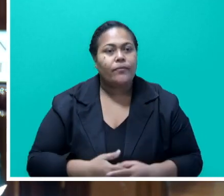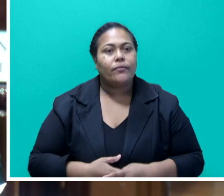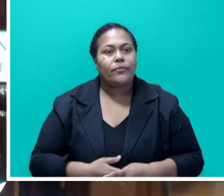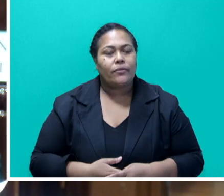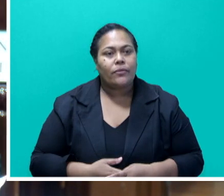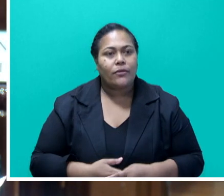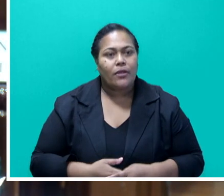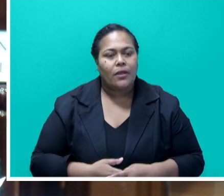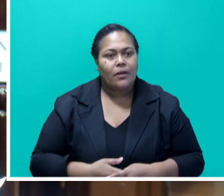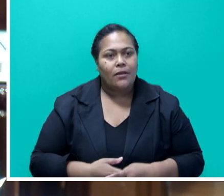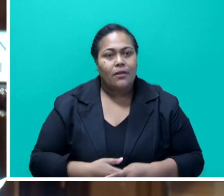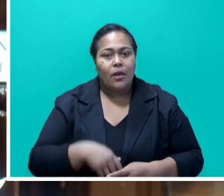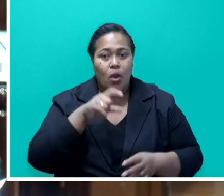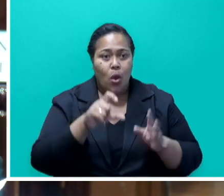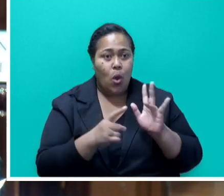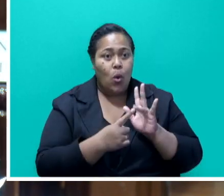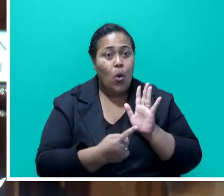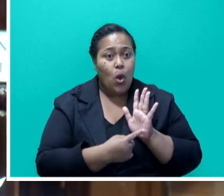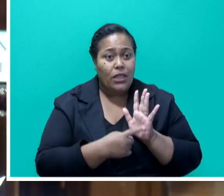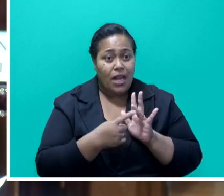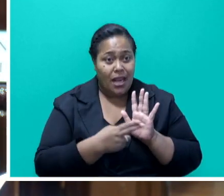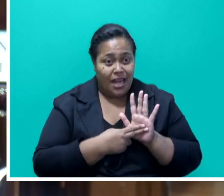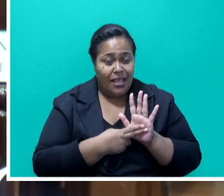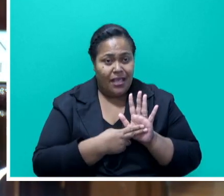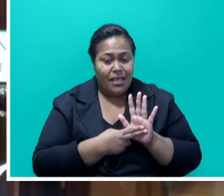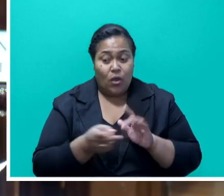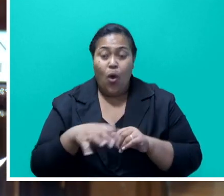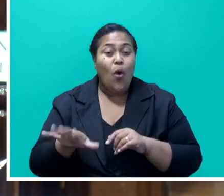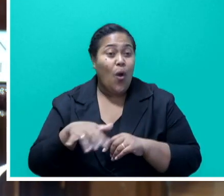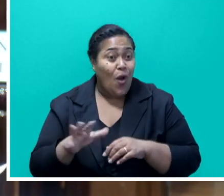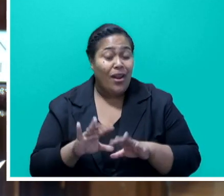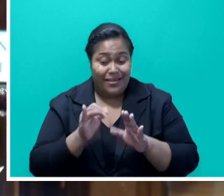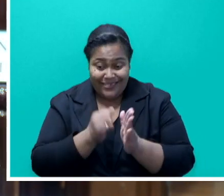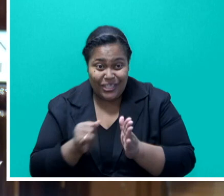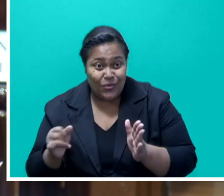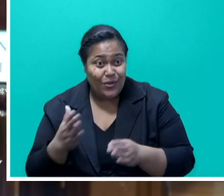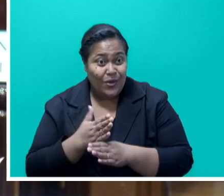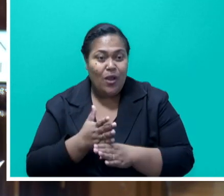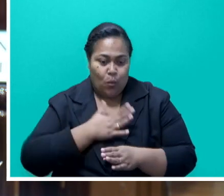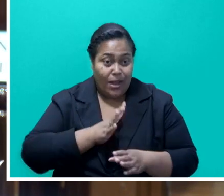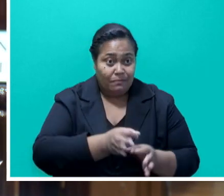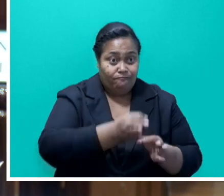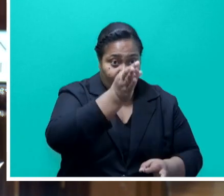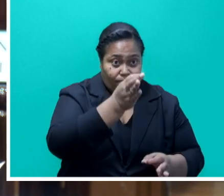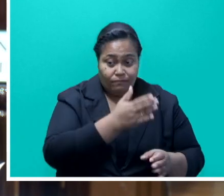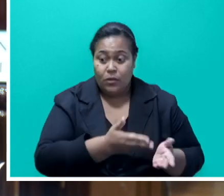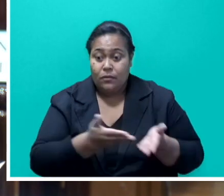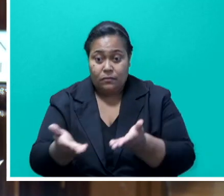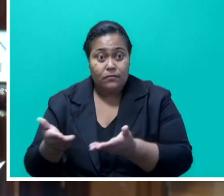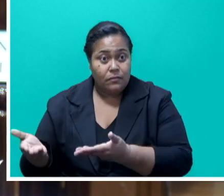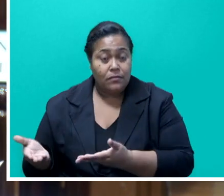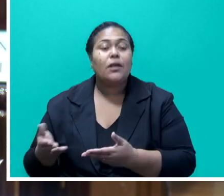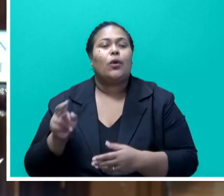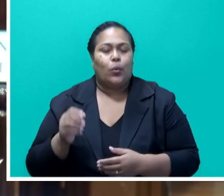industries and communities that wish to earn a living from bamboo. INBA will help to provide training for